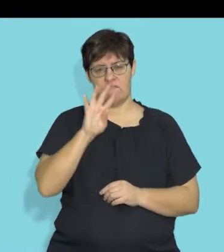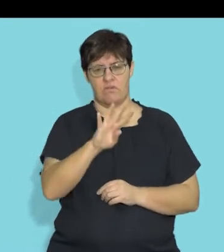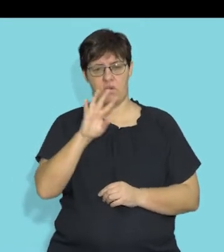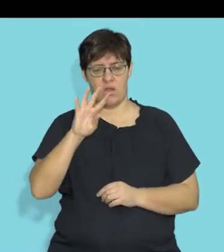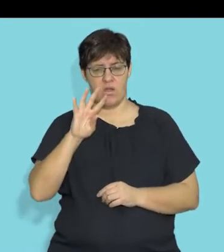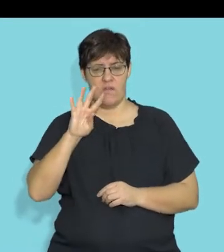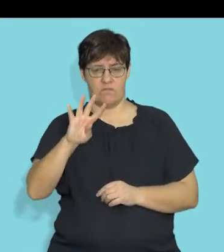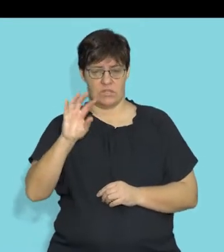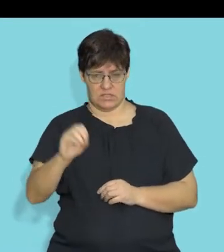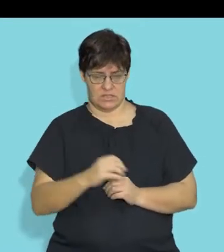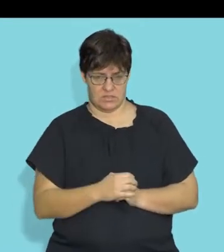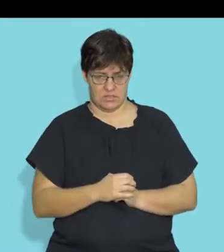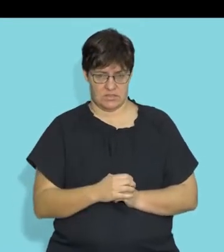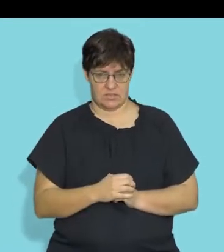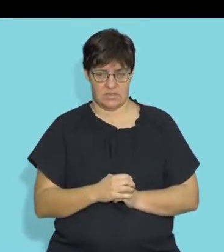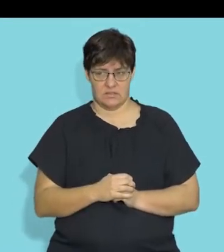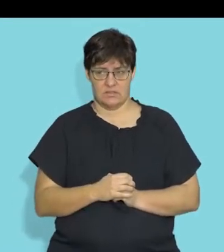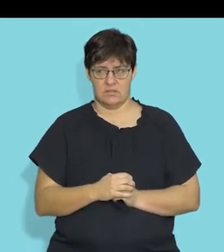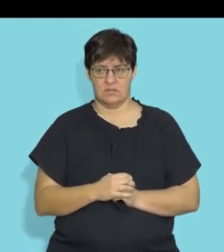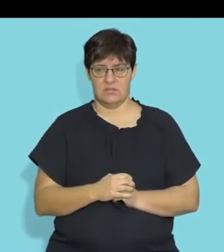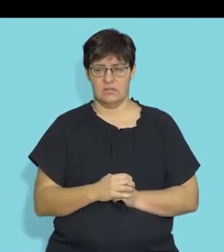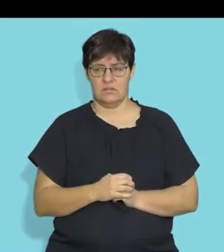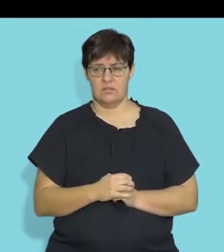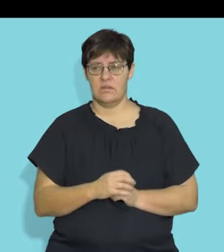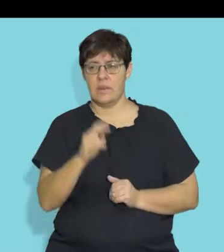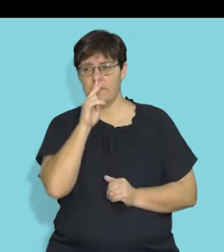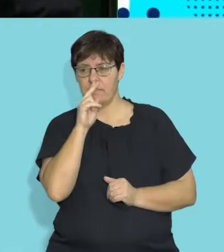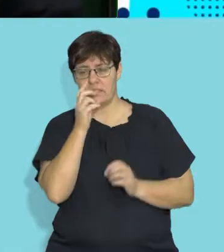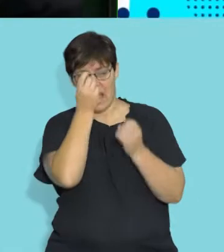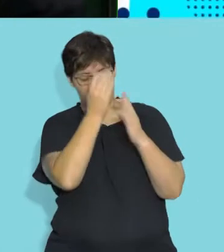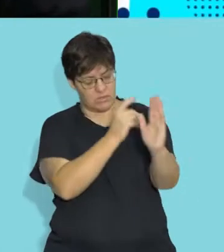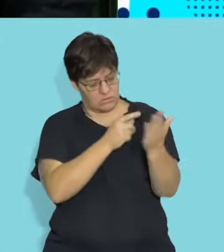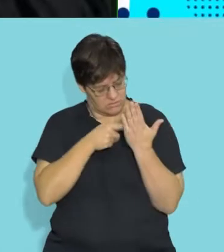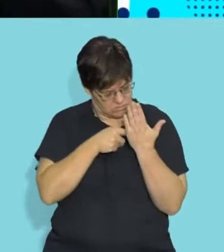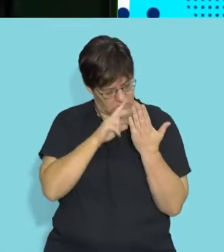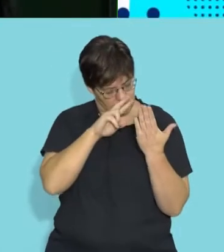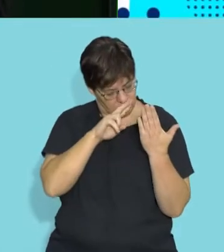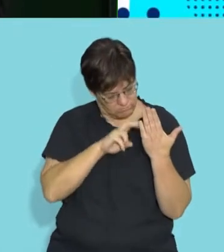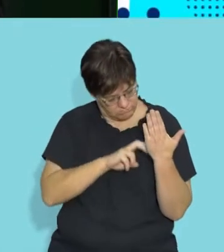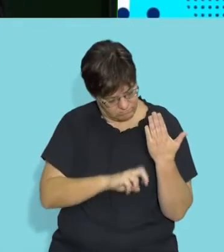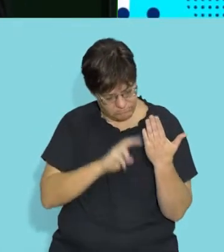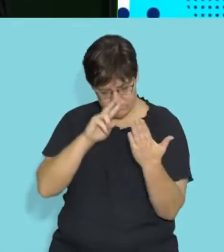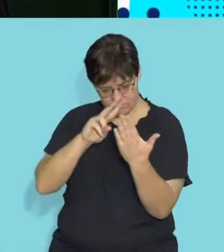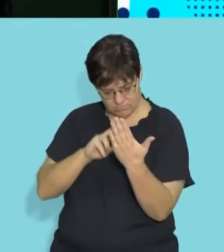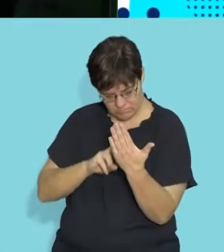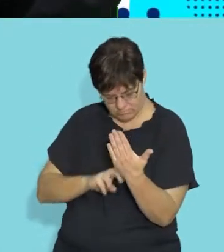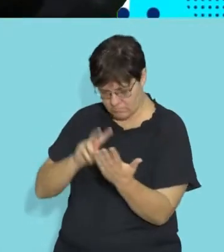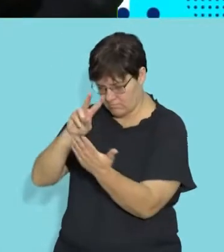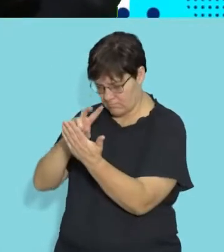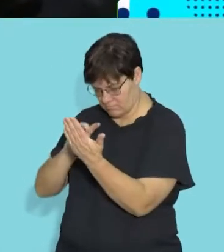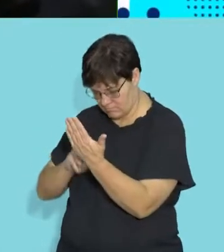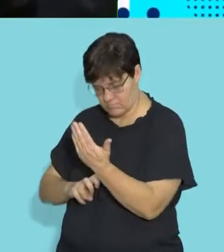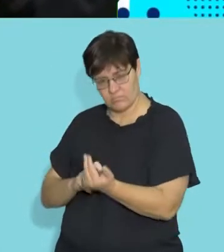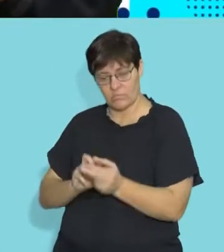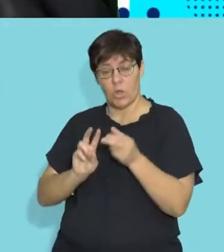13,440. So again, you got to study the information and look at number of units that I sold, what I